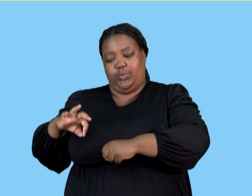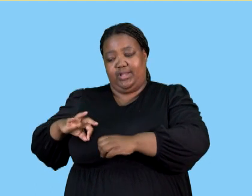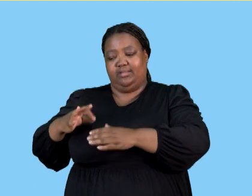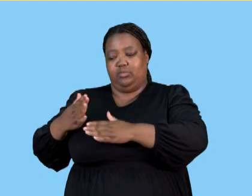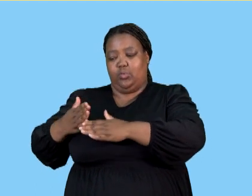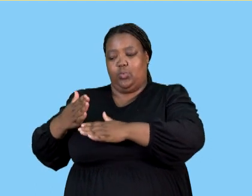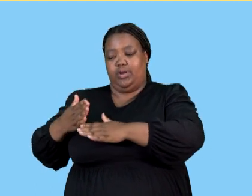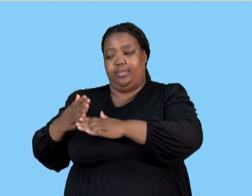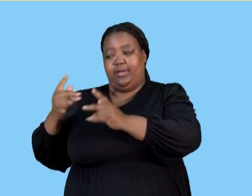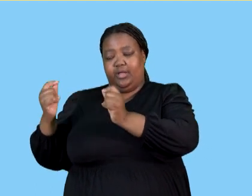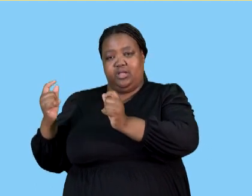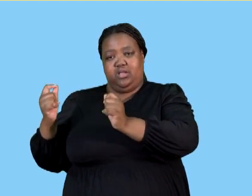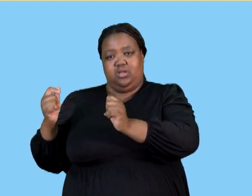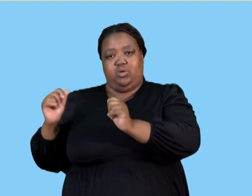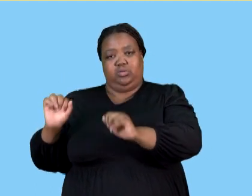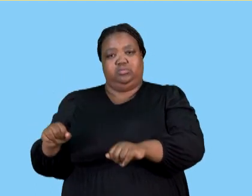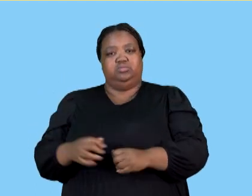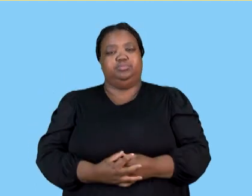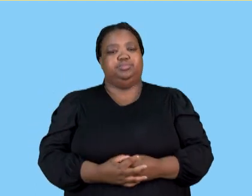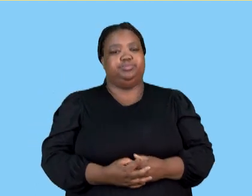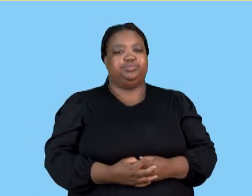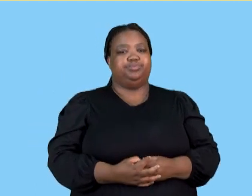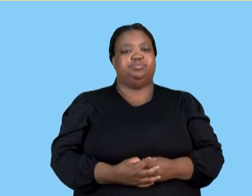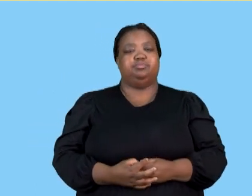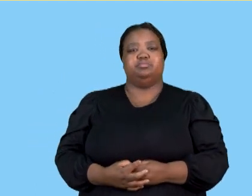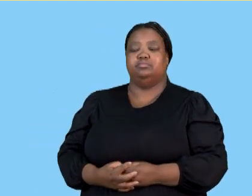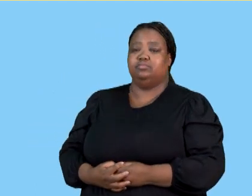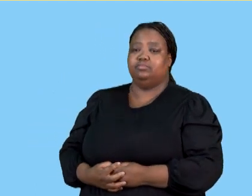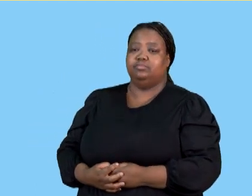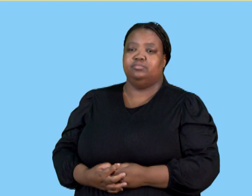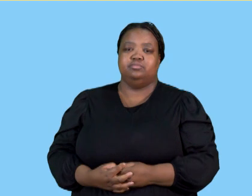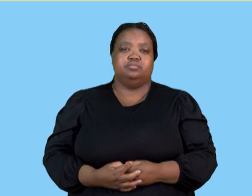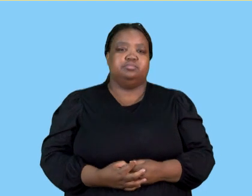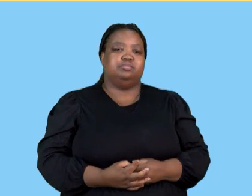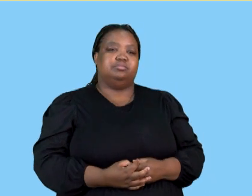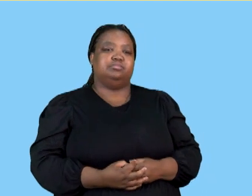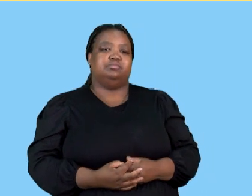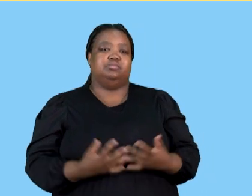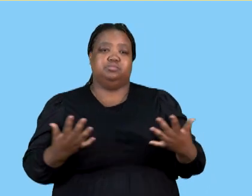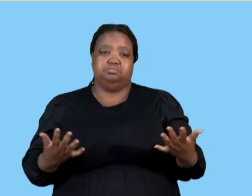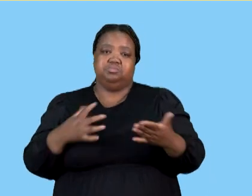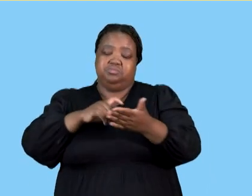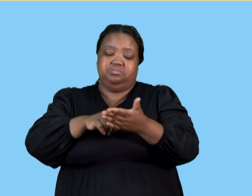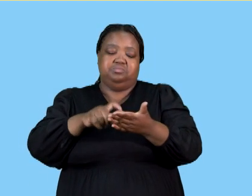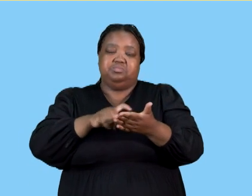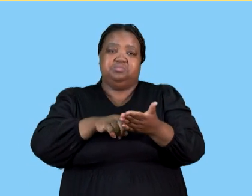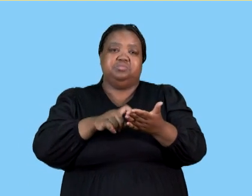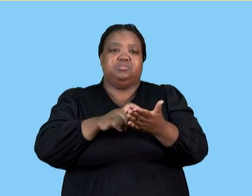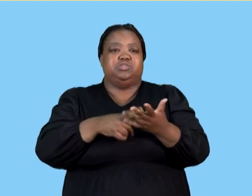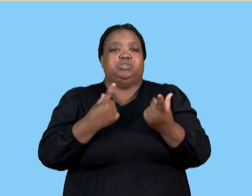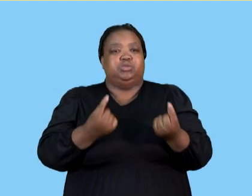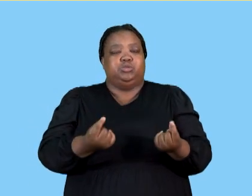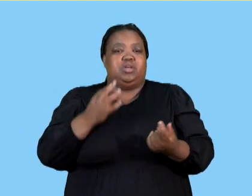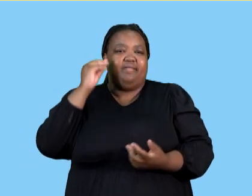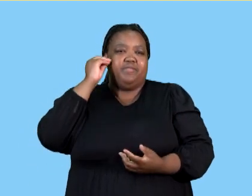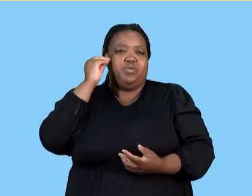wages, this is your direct labor cost. This very same one here. All right. Let's see if we can do